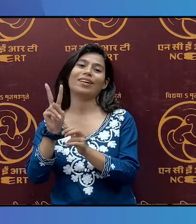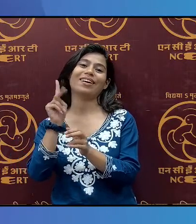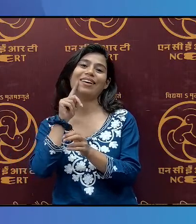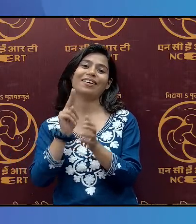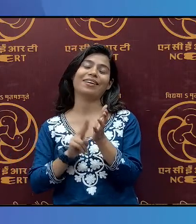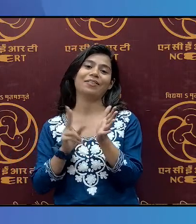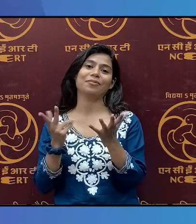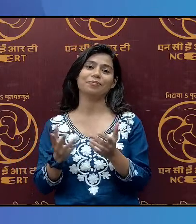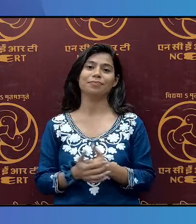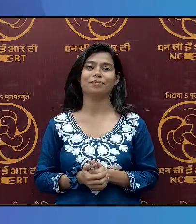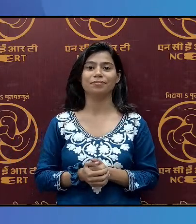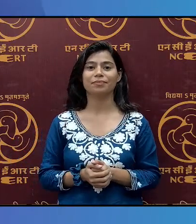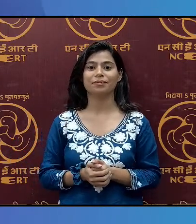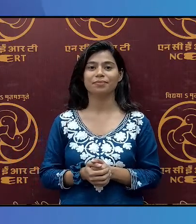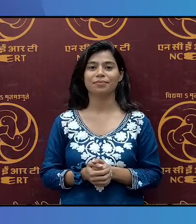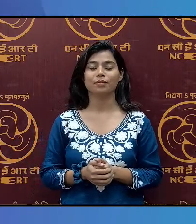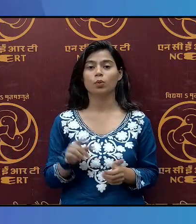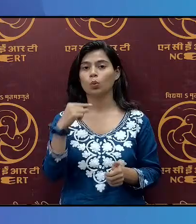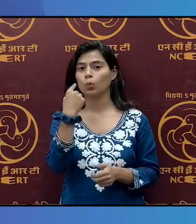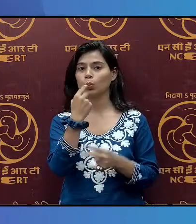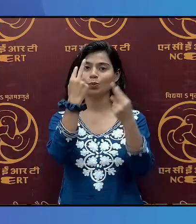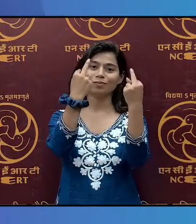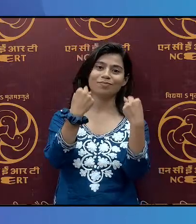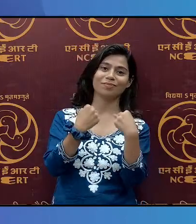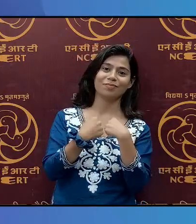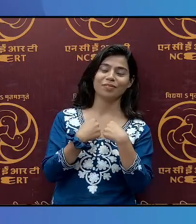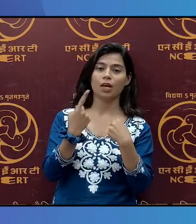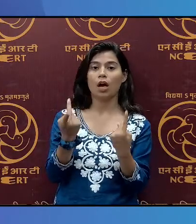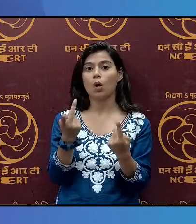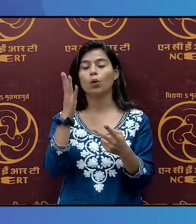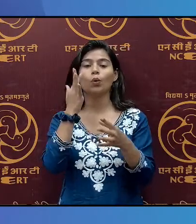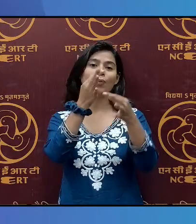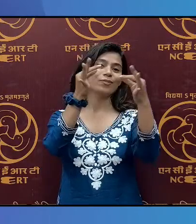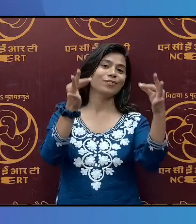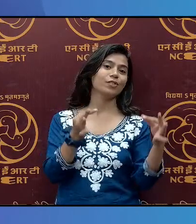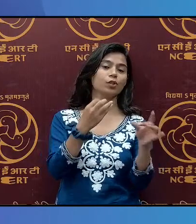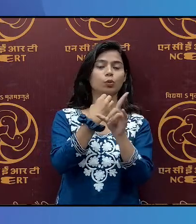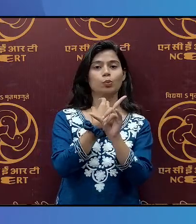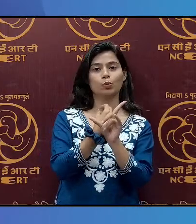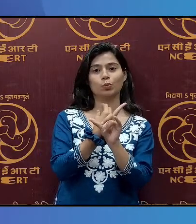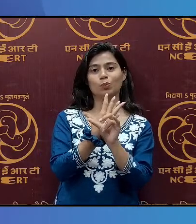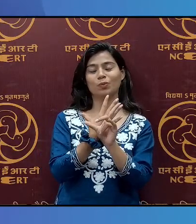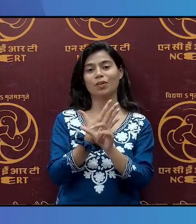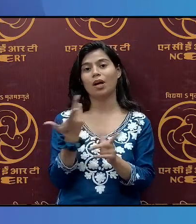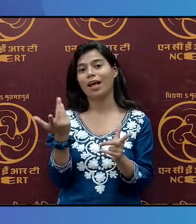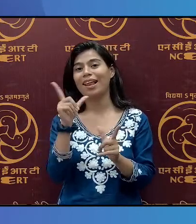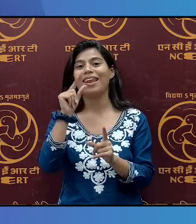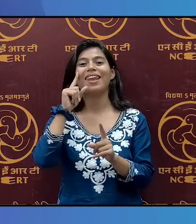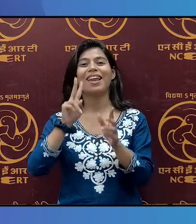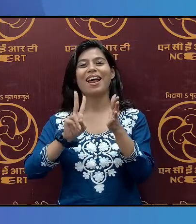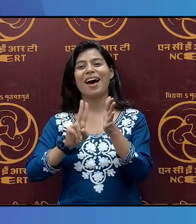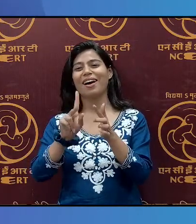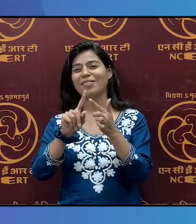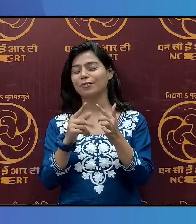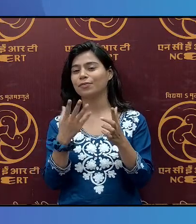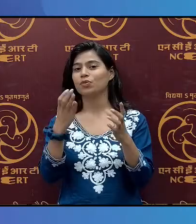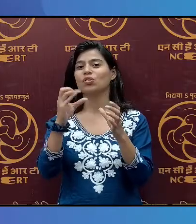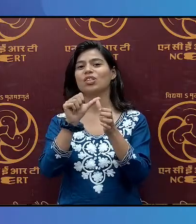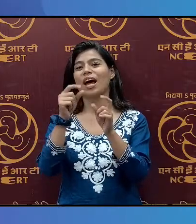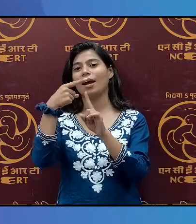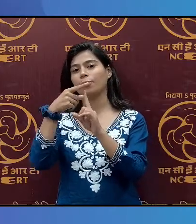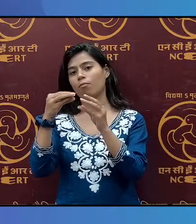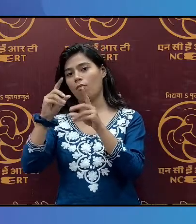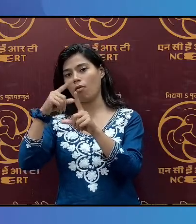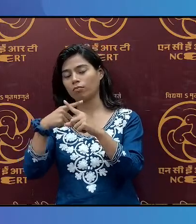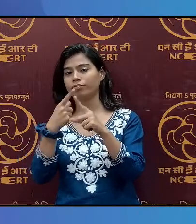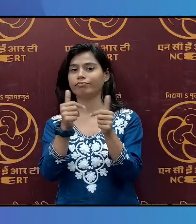sahyog.ncert@ciet.nic.in. The audience who are watching us on our official YouTube channel, so live chat box option is available to put your comment and